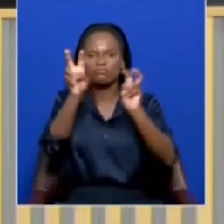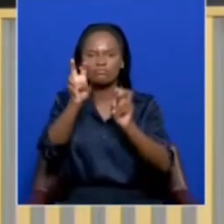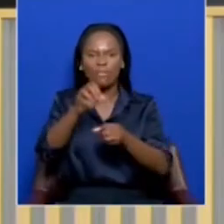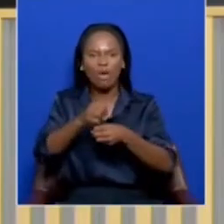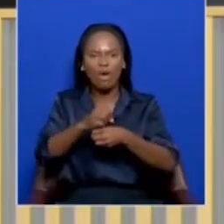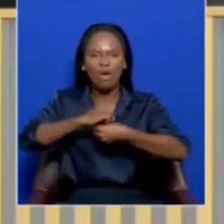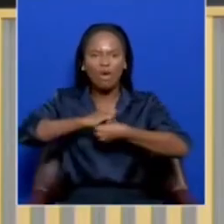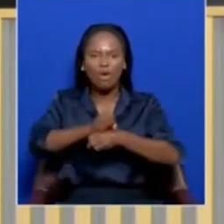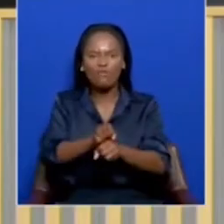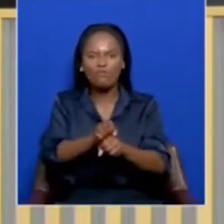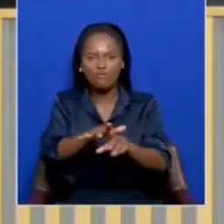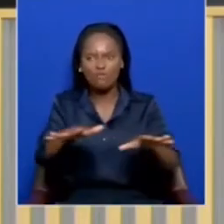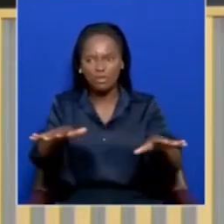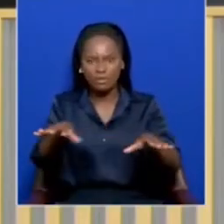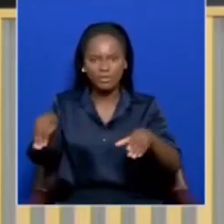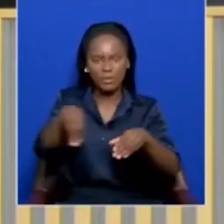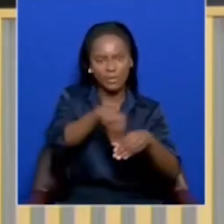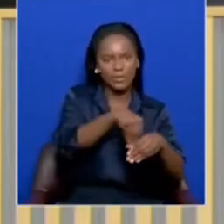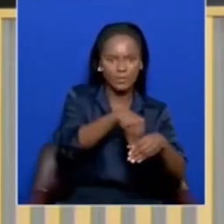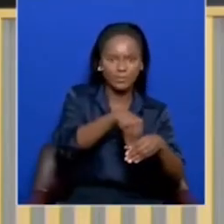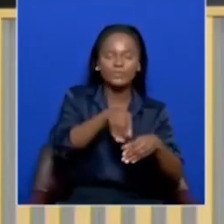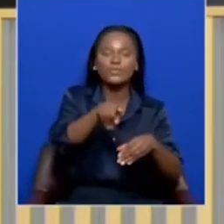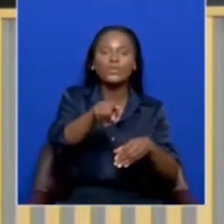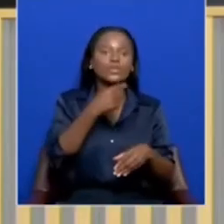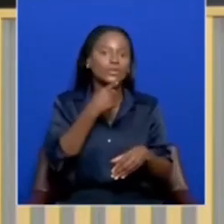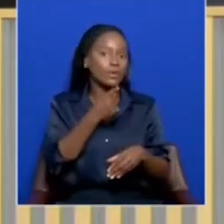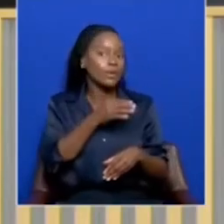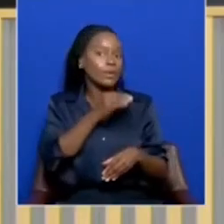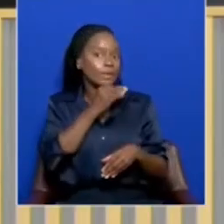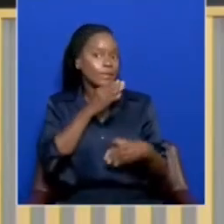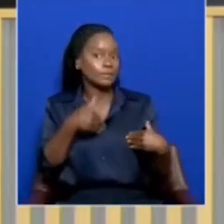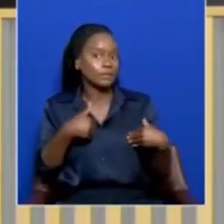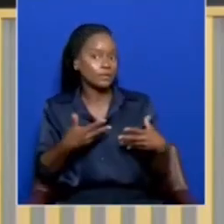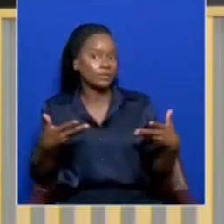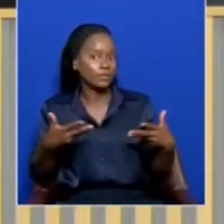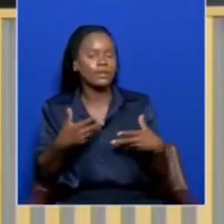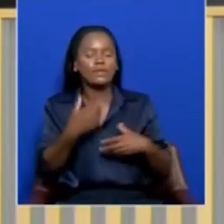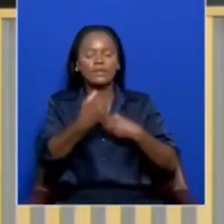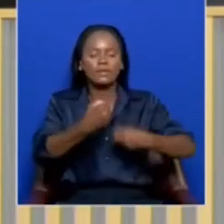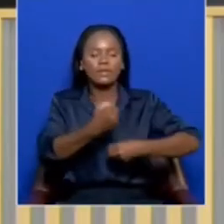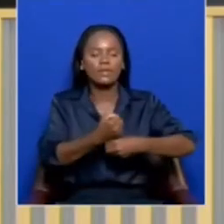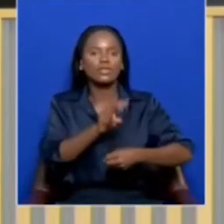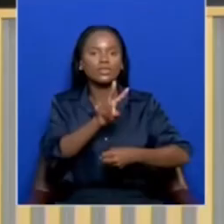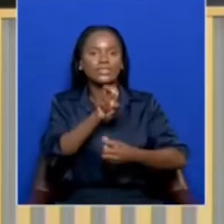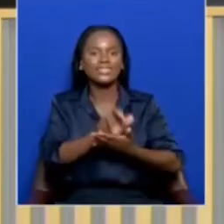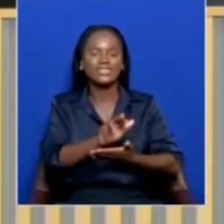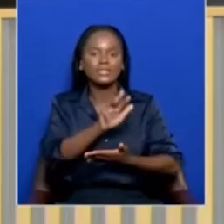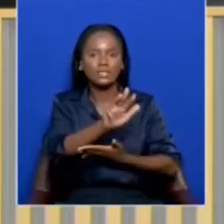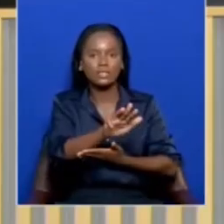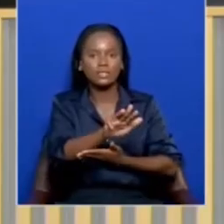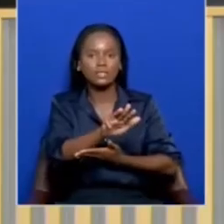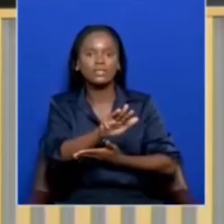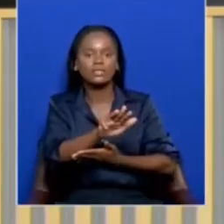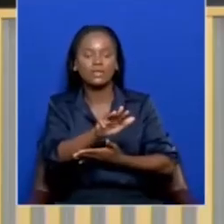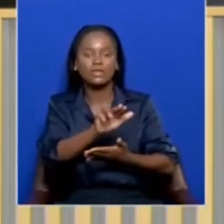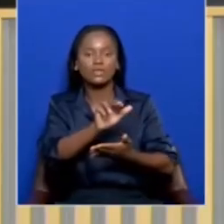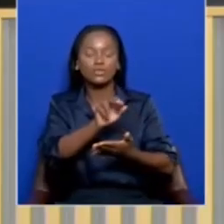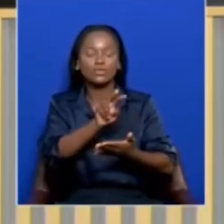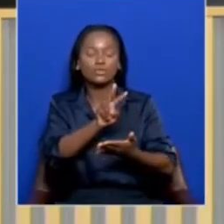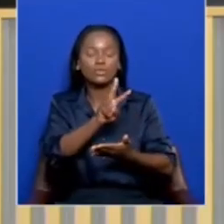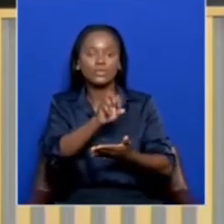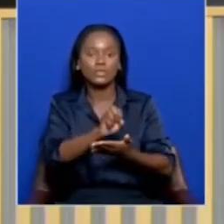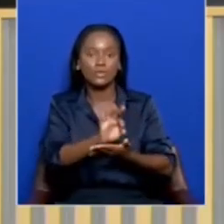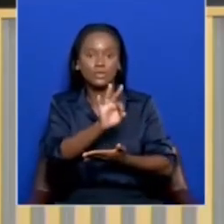project, which was a drugs project. It was a project of cocaine that I did in